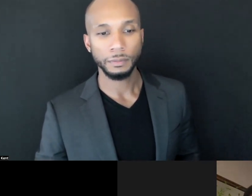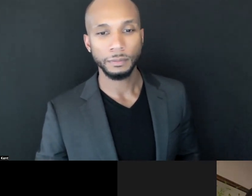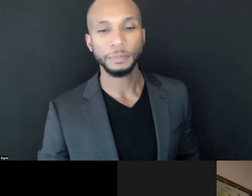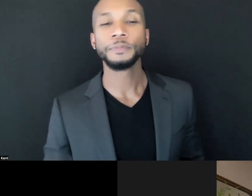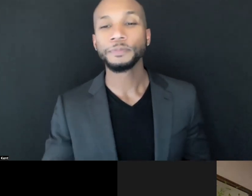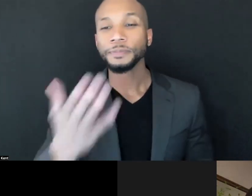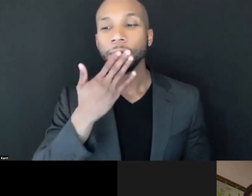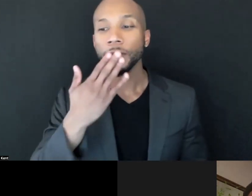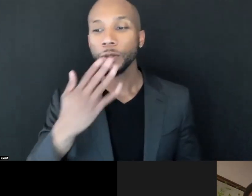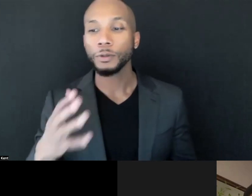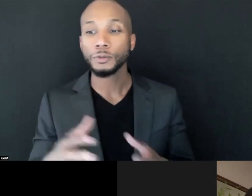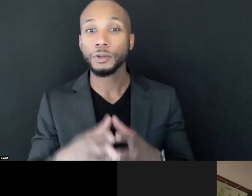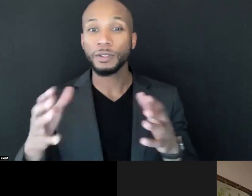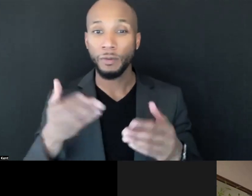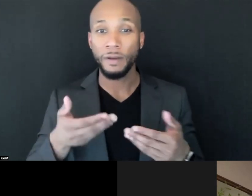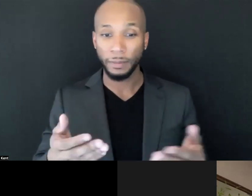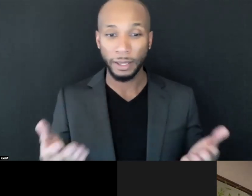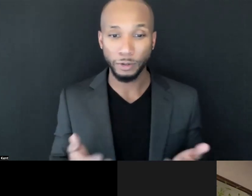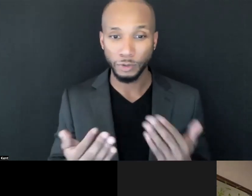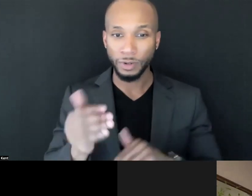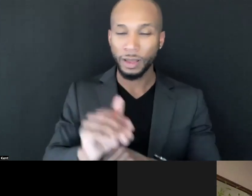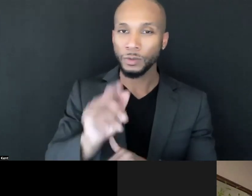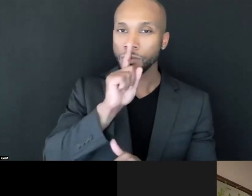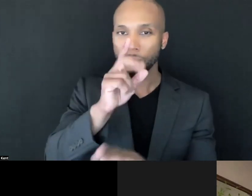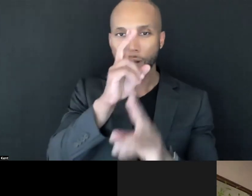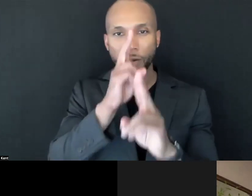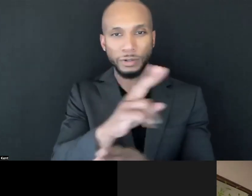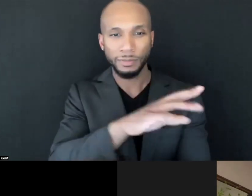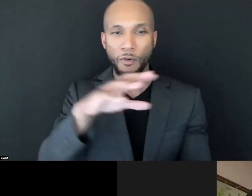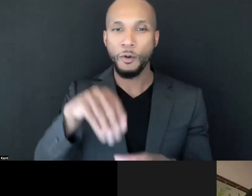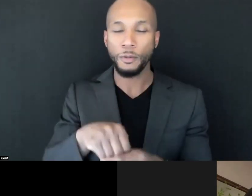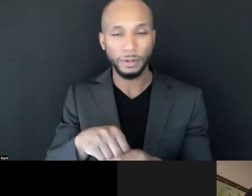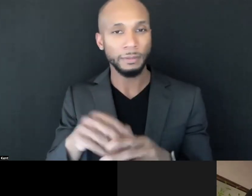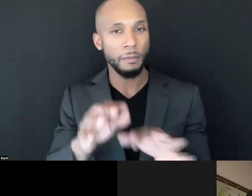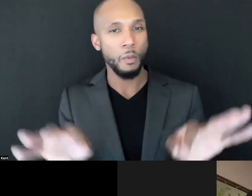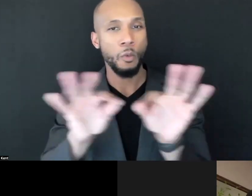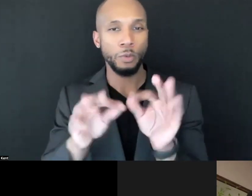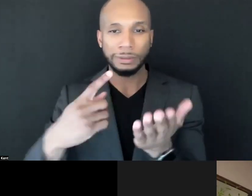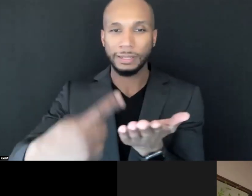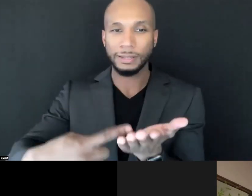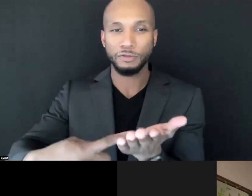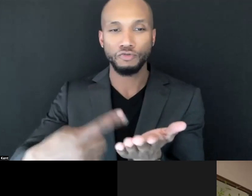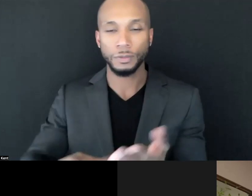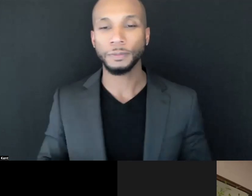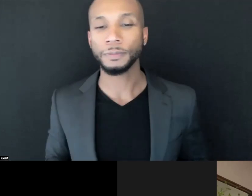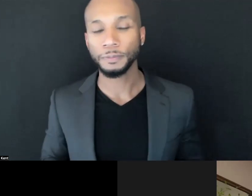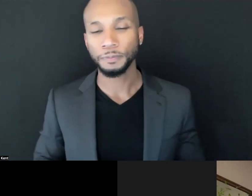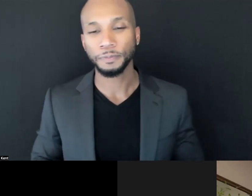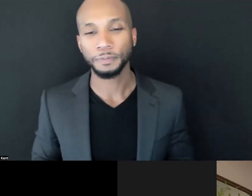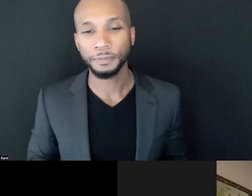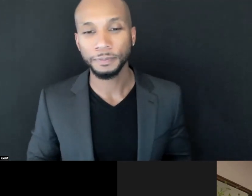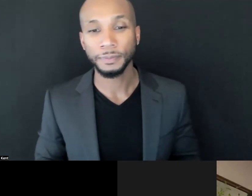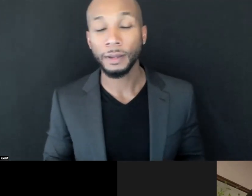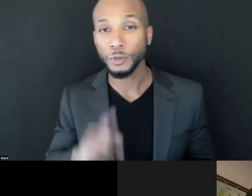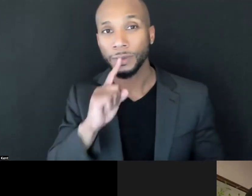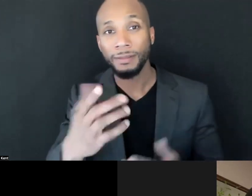Thank you so much for having me here tonight. It's an honor to be a part of such important discussions, and I'm just